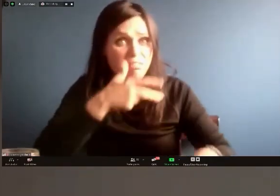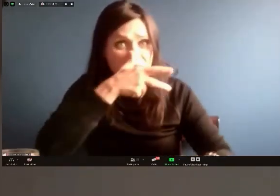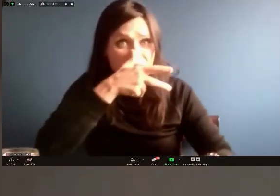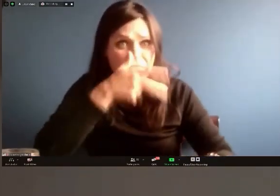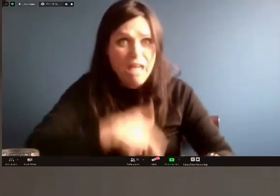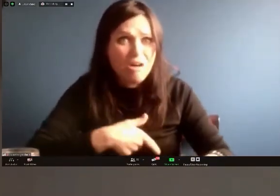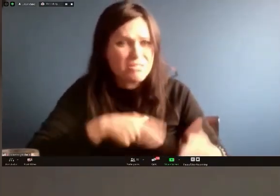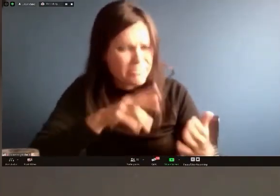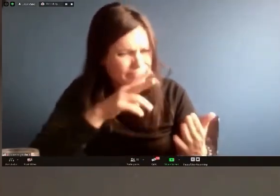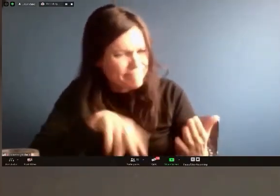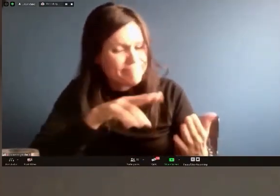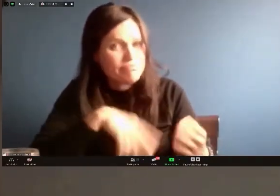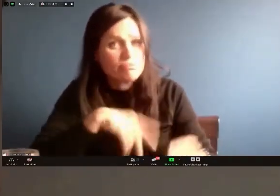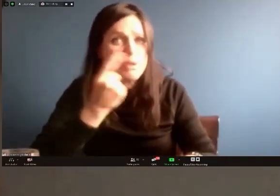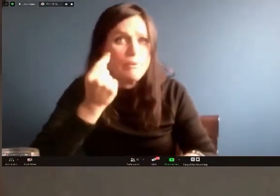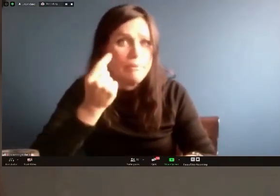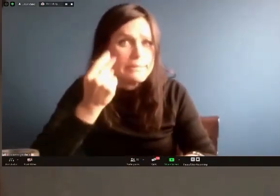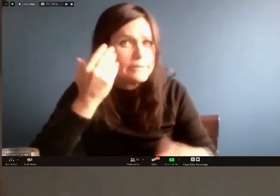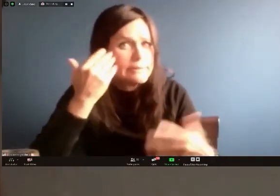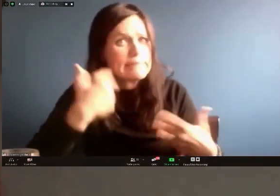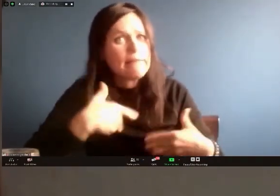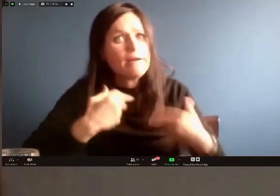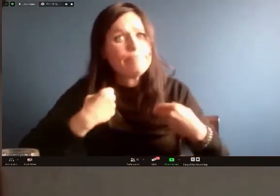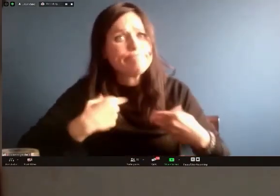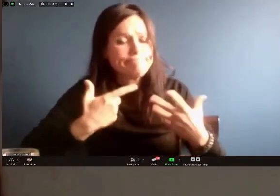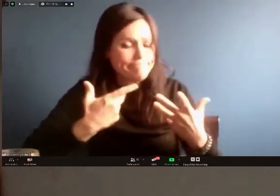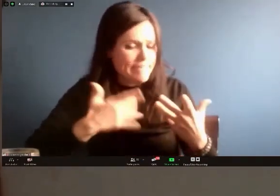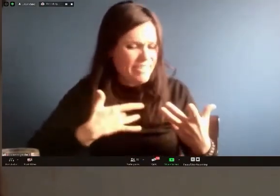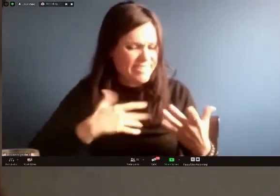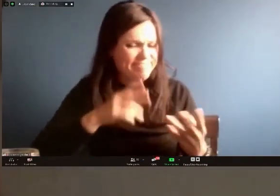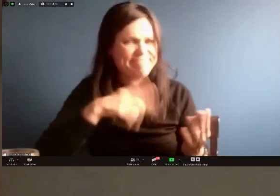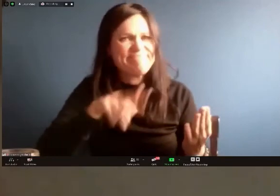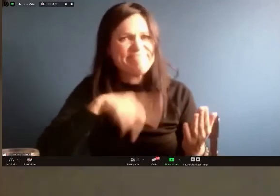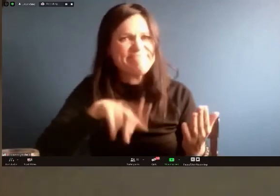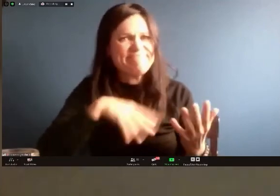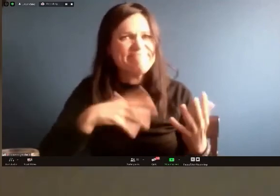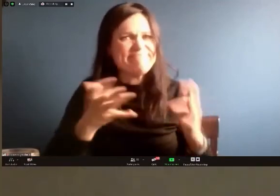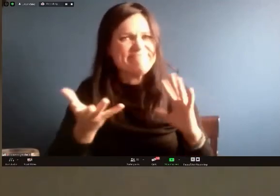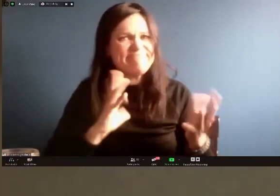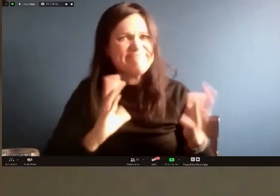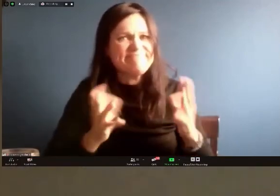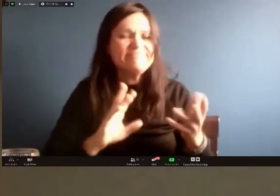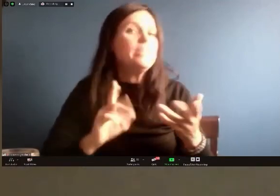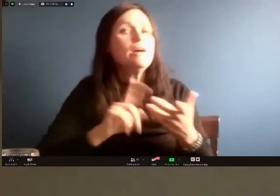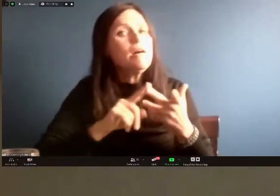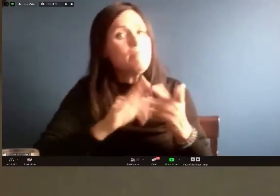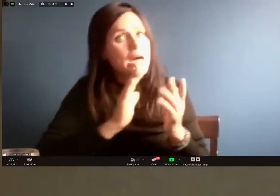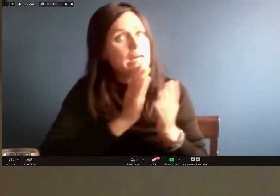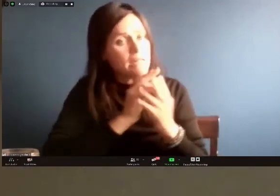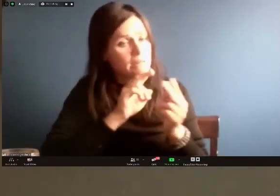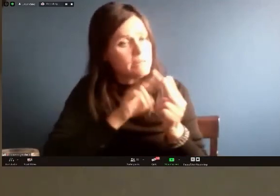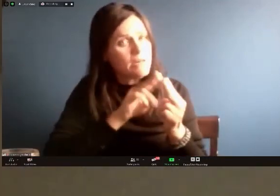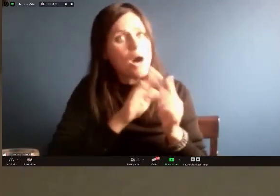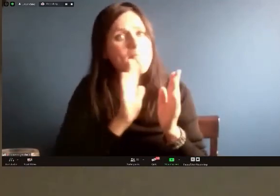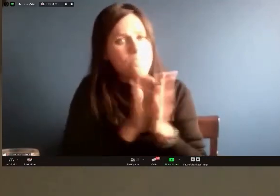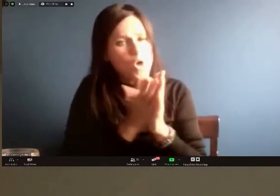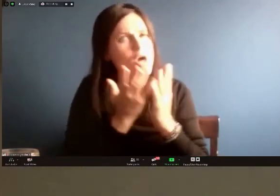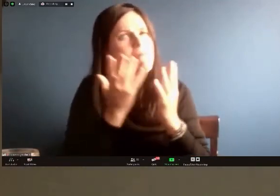doing? But those books, I think I possibly had a more fully formed